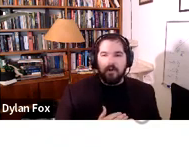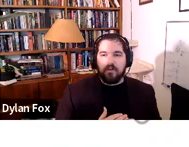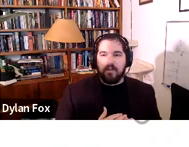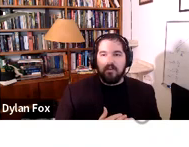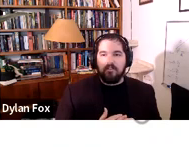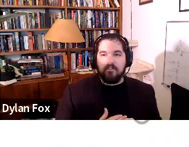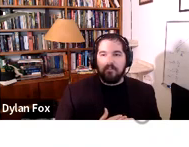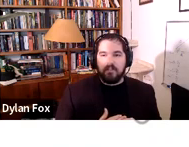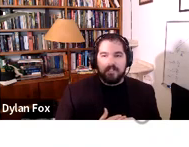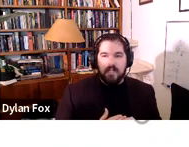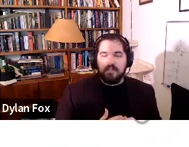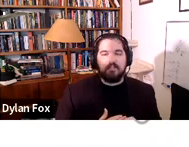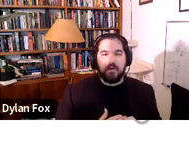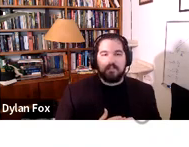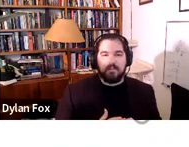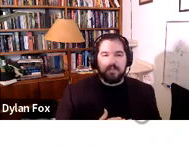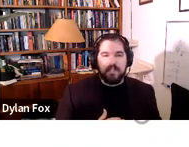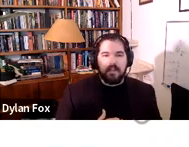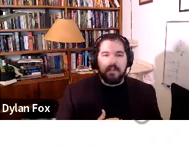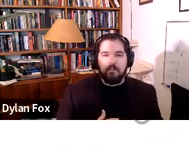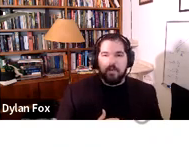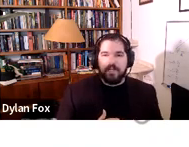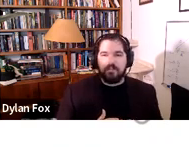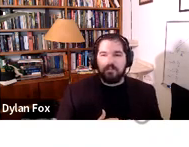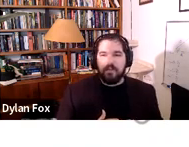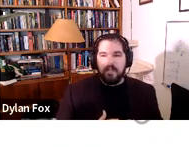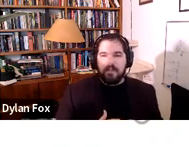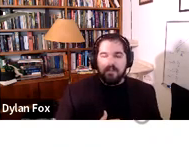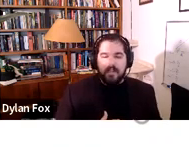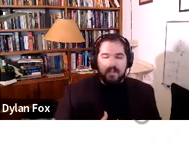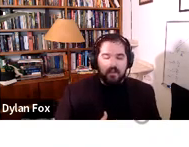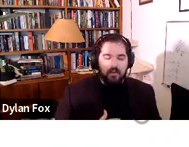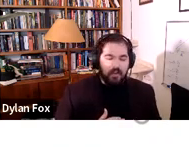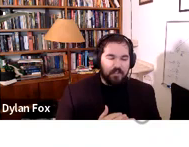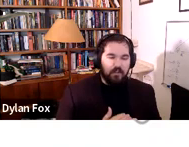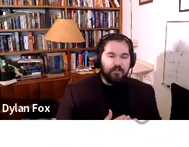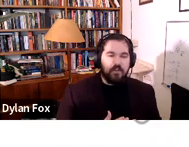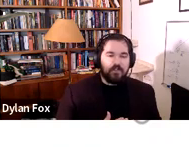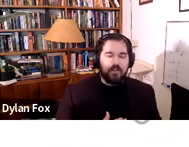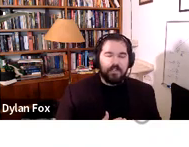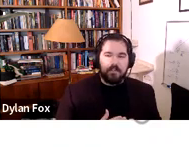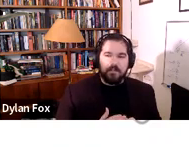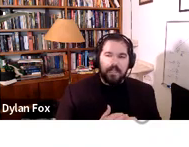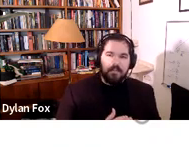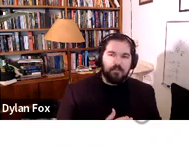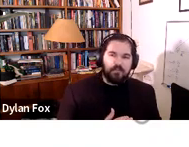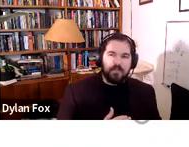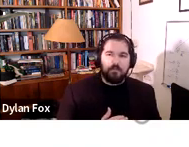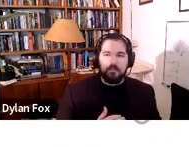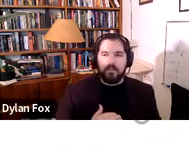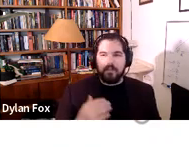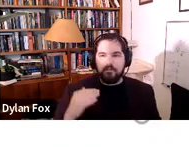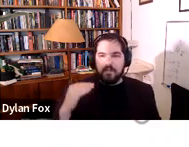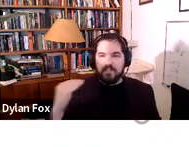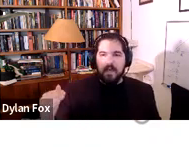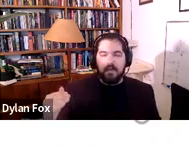really a part of tons of parts of our society, and we want to make sure that across all of those, across the end users, across the